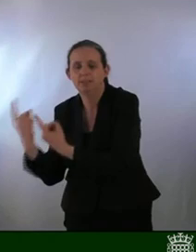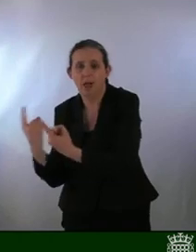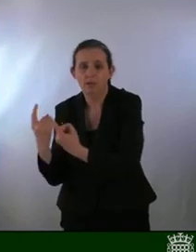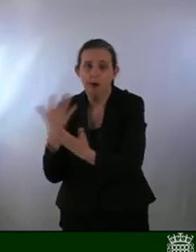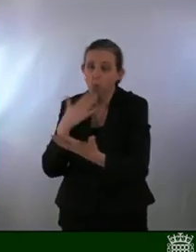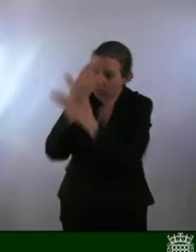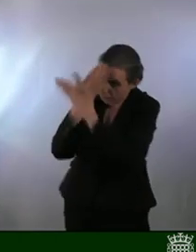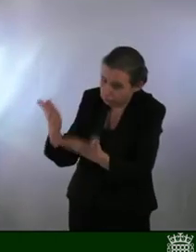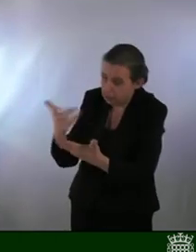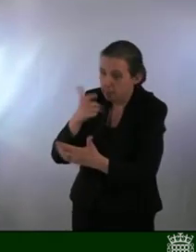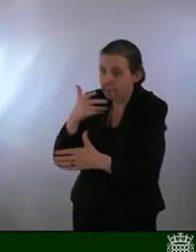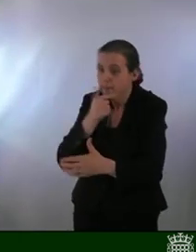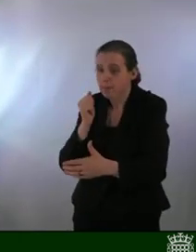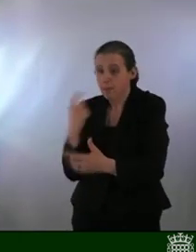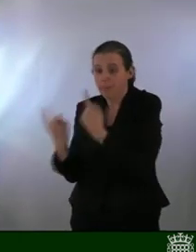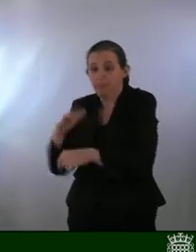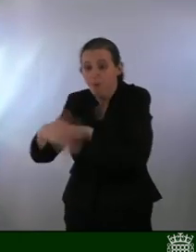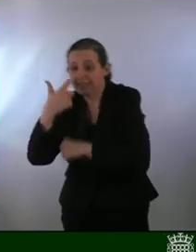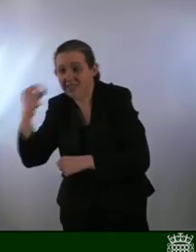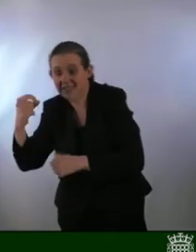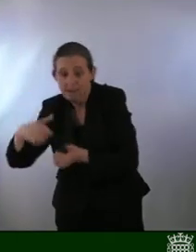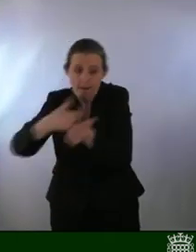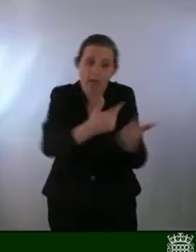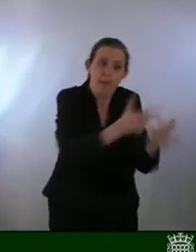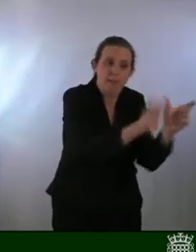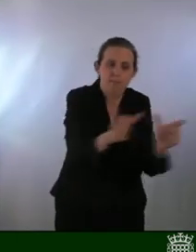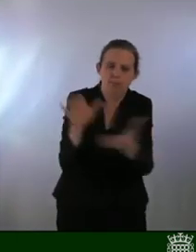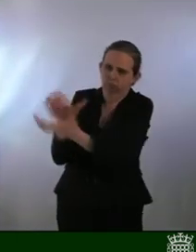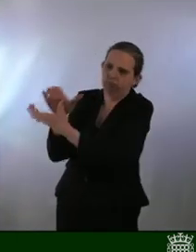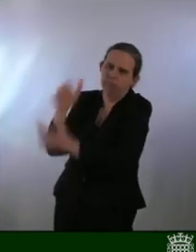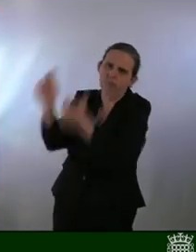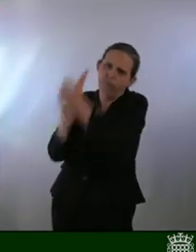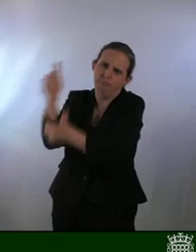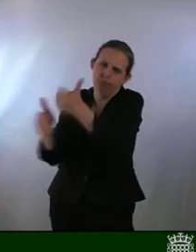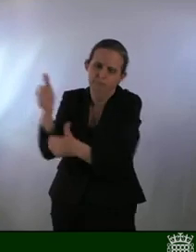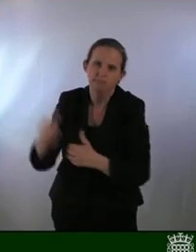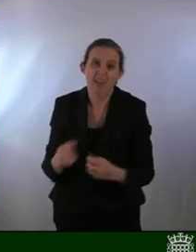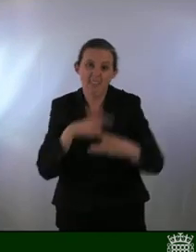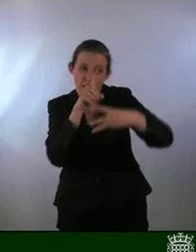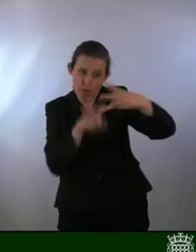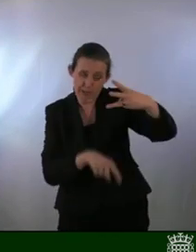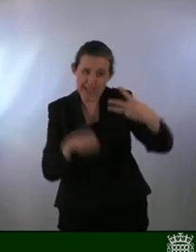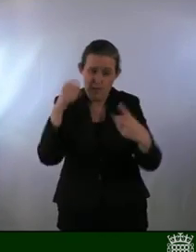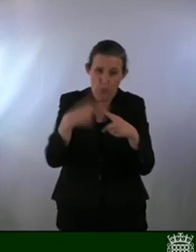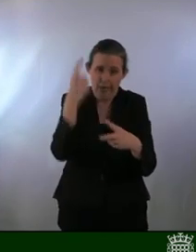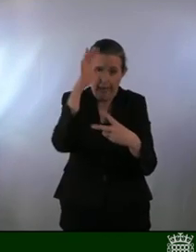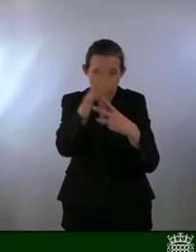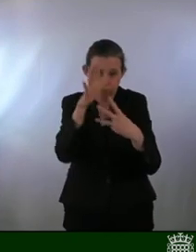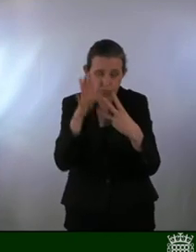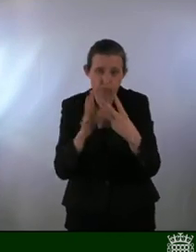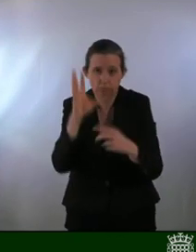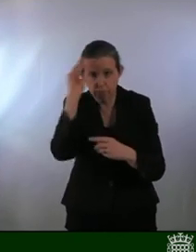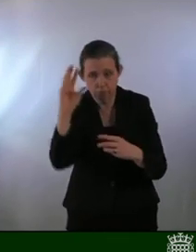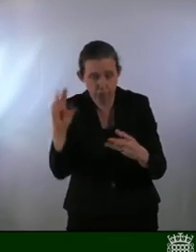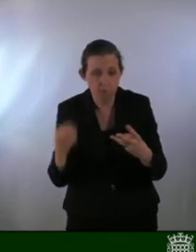people even older than themselves. Yeah. Can I put 3 quick points to the Secretary of State while welcoming